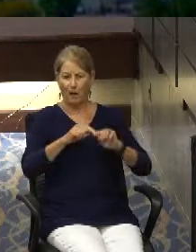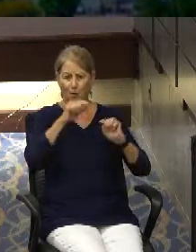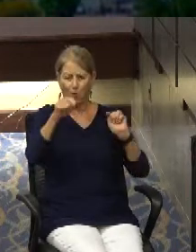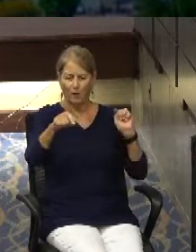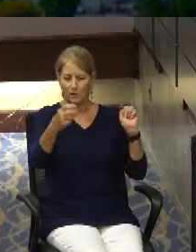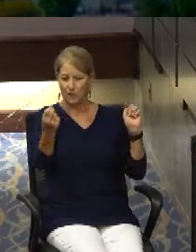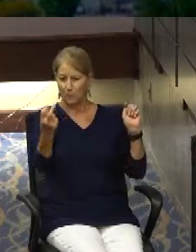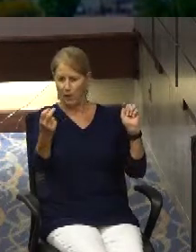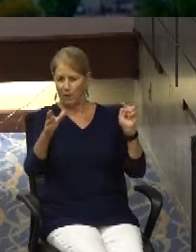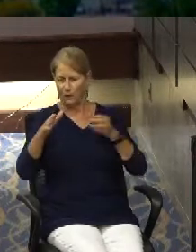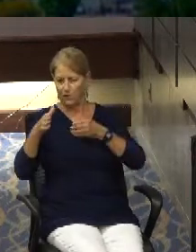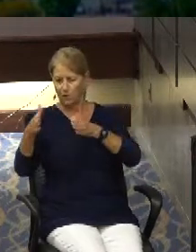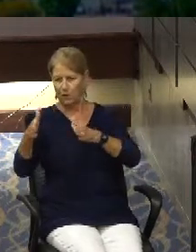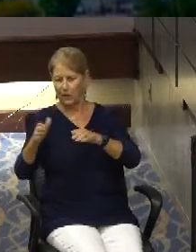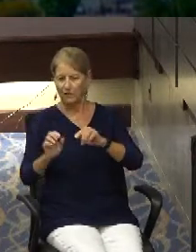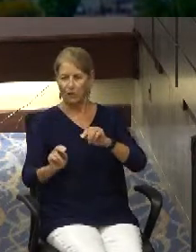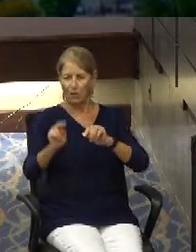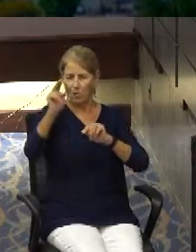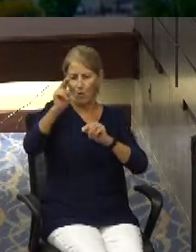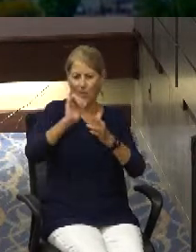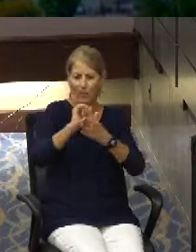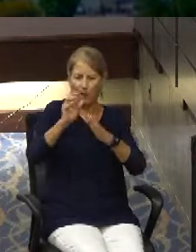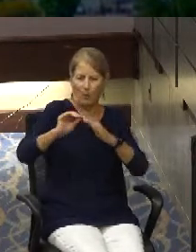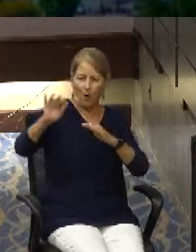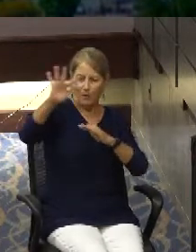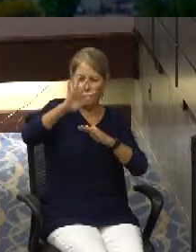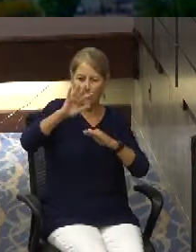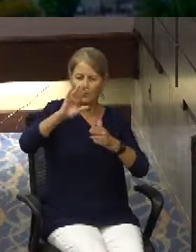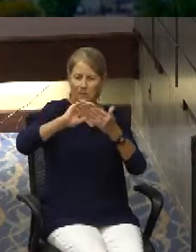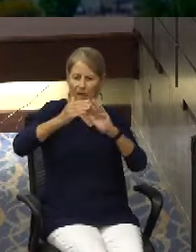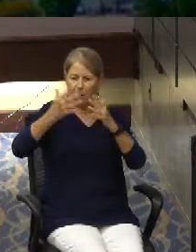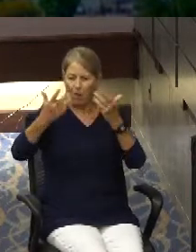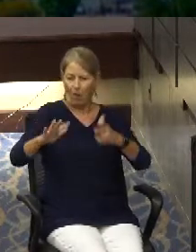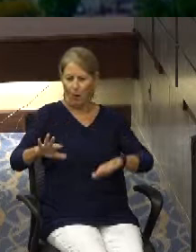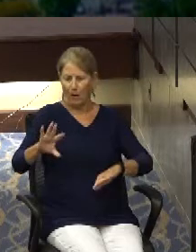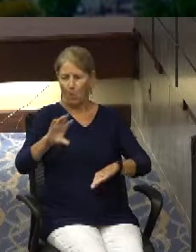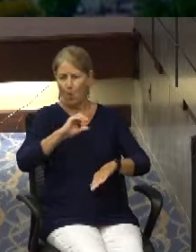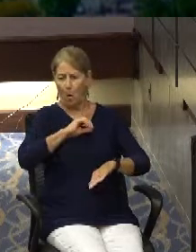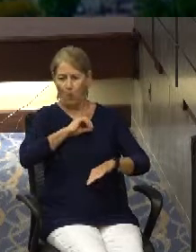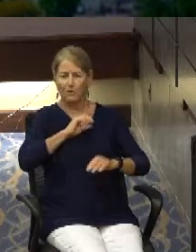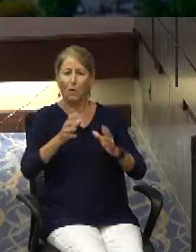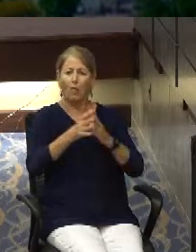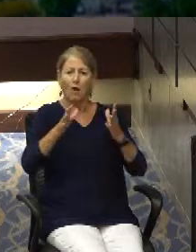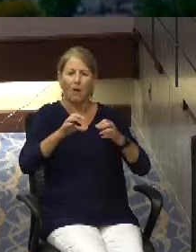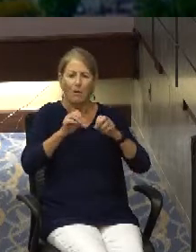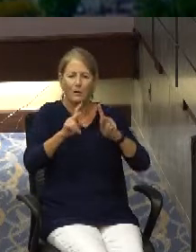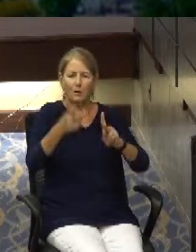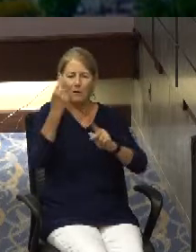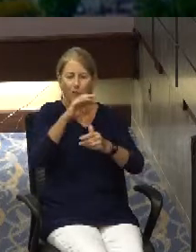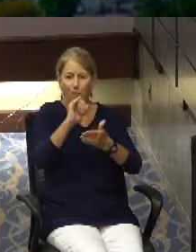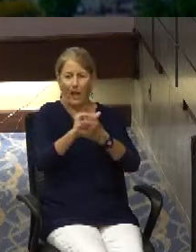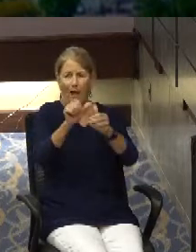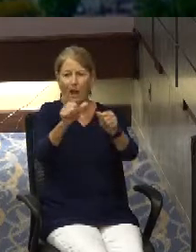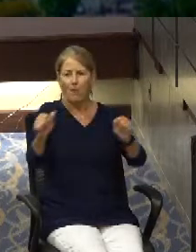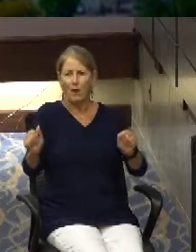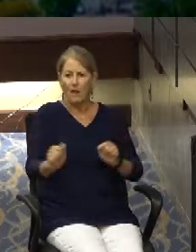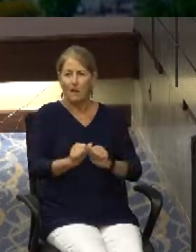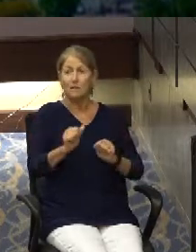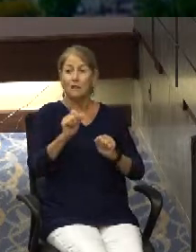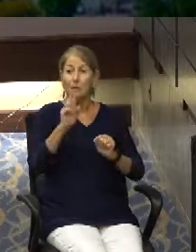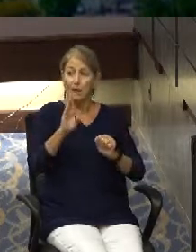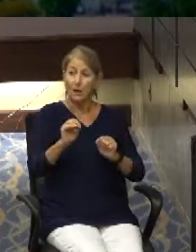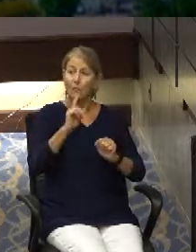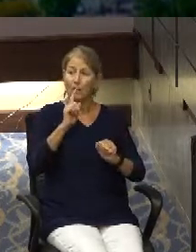as well as to the north of this property. And so there's a lot of opportunity for this tract to be a really